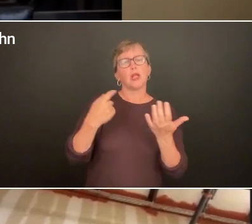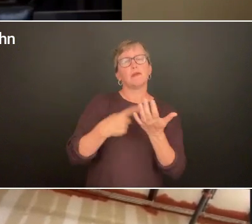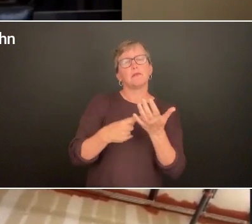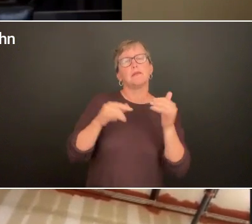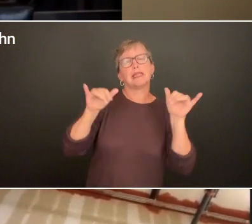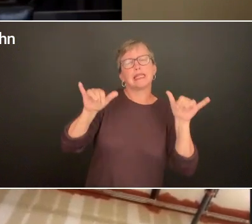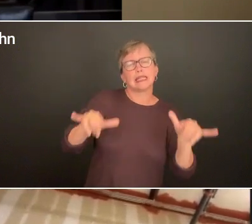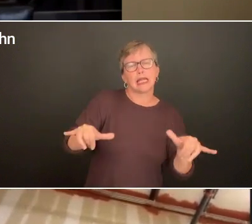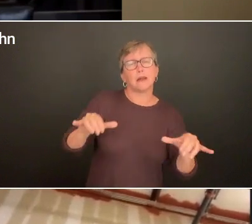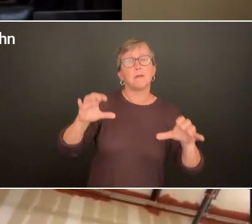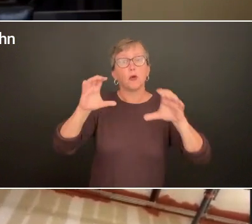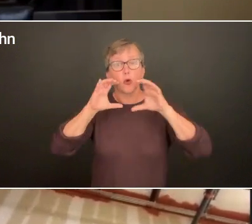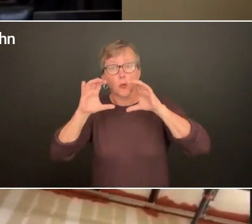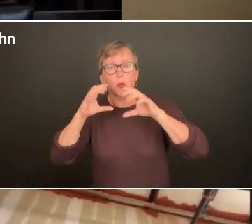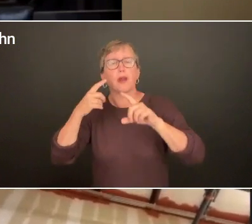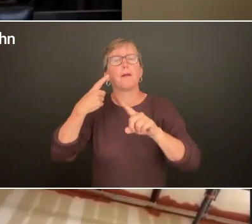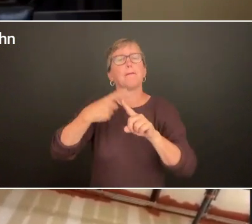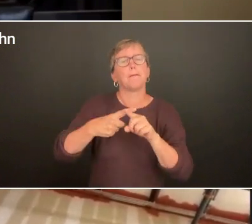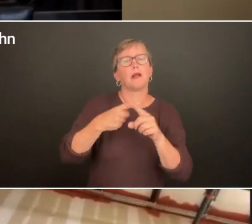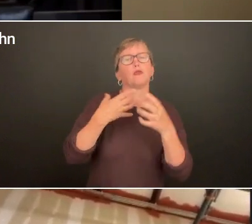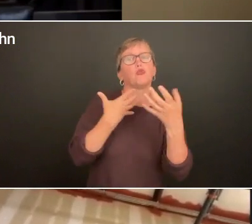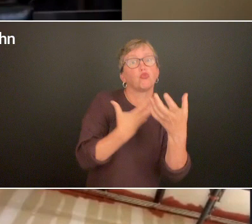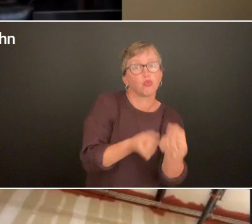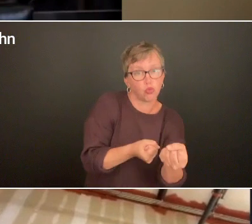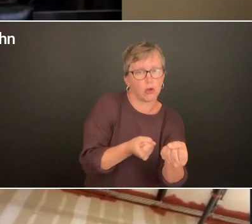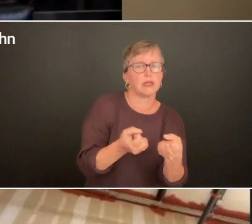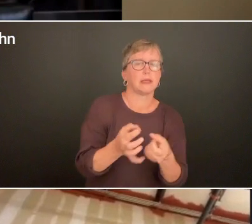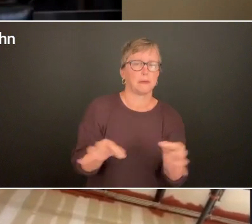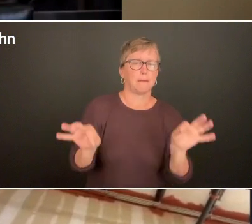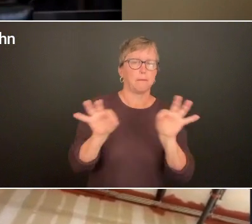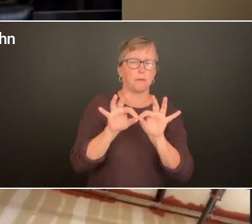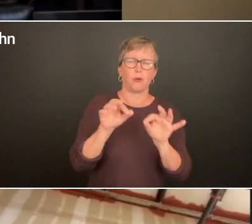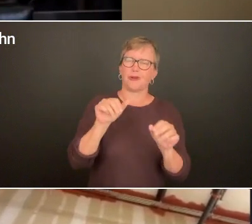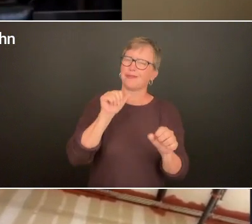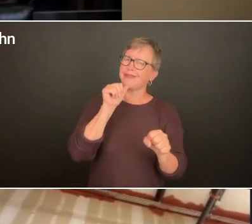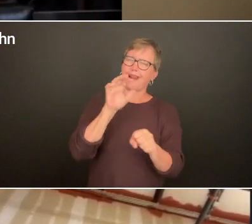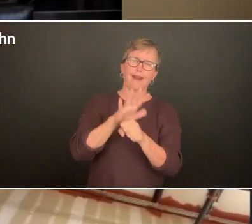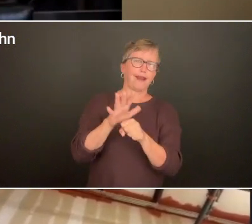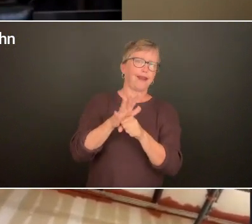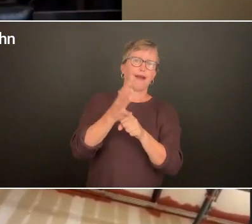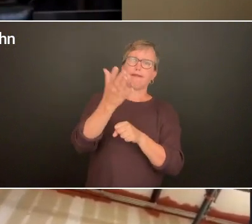last month, again, we talked about the importance of communication. And today you even talked about